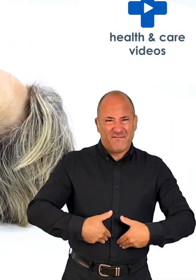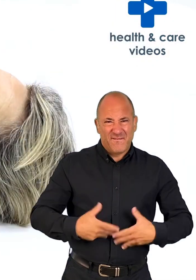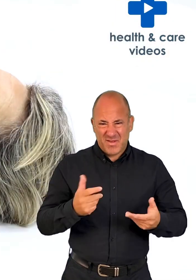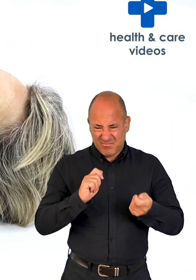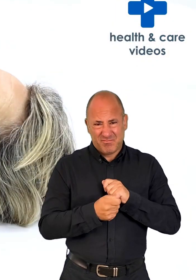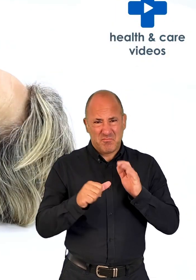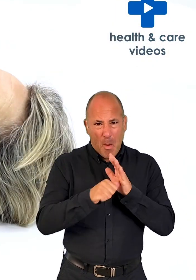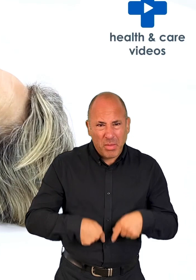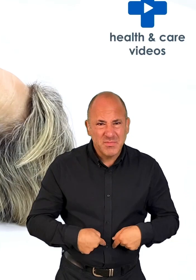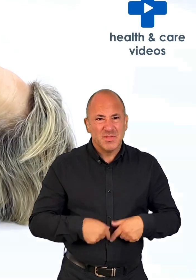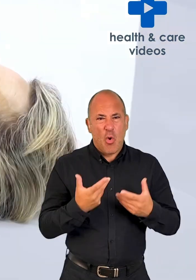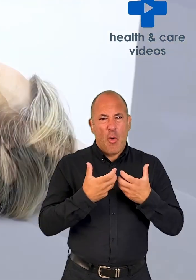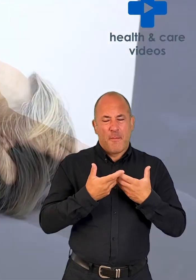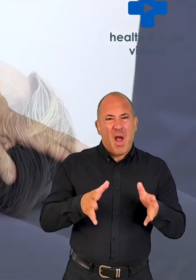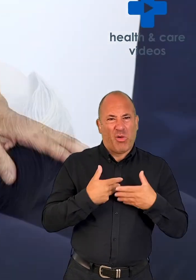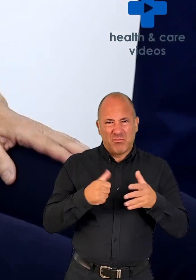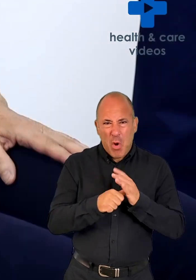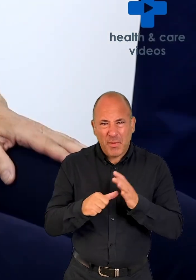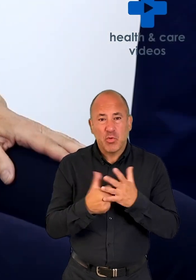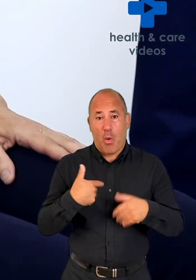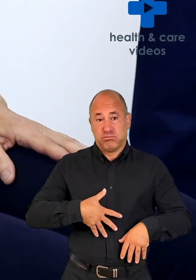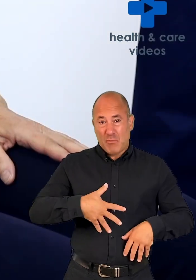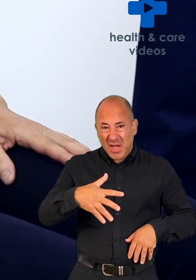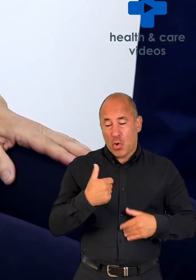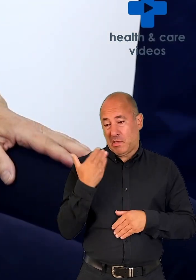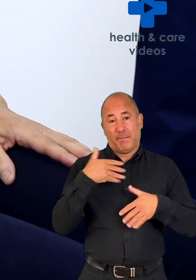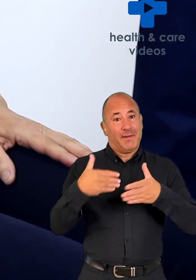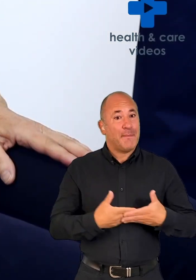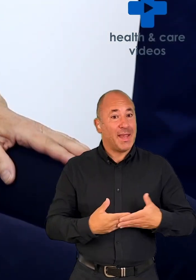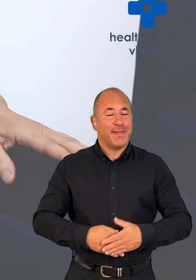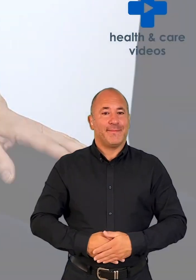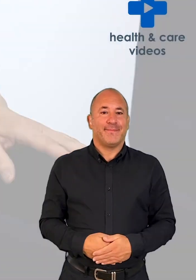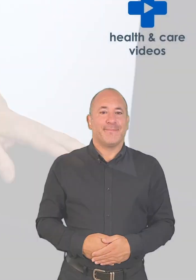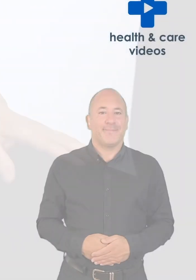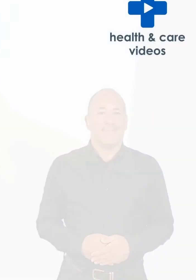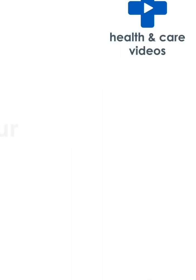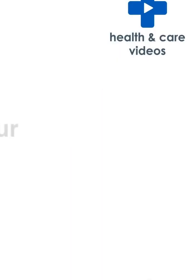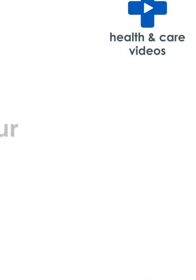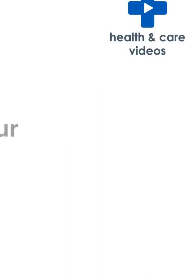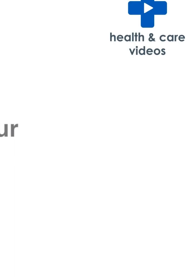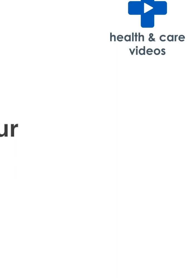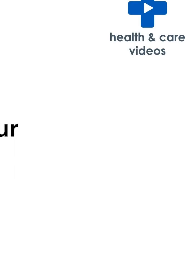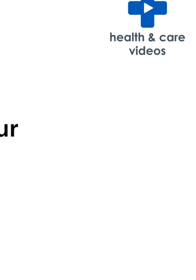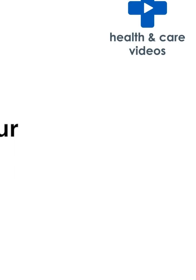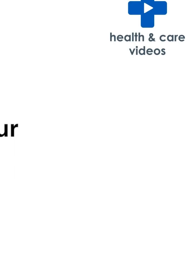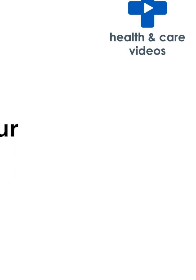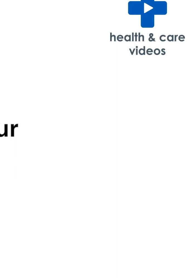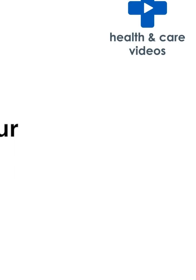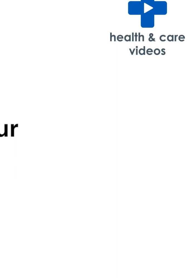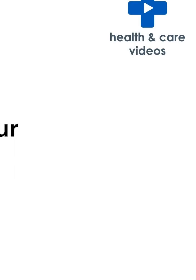you're experiencing any changes in bladder or bowel control, are pregnant, or have recently had a baby.